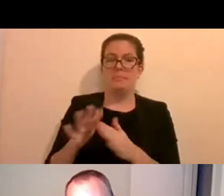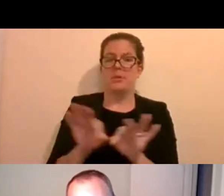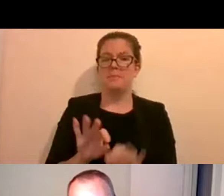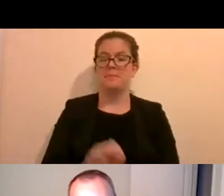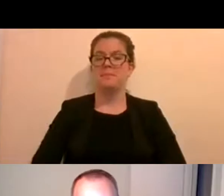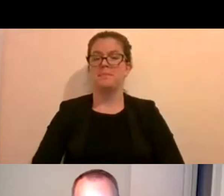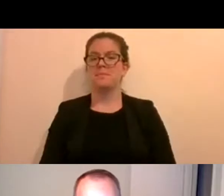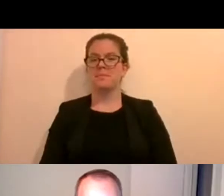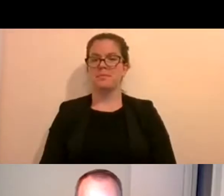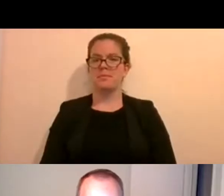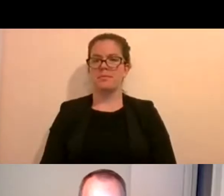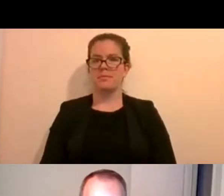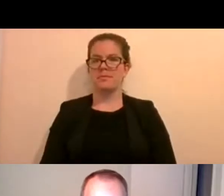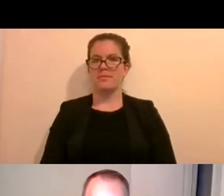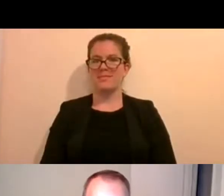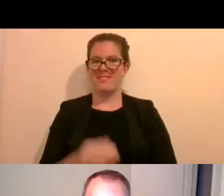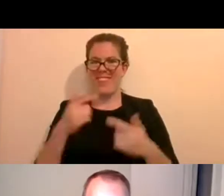Let me see where I am in my,